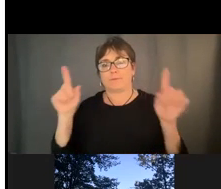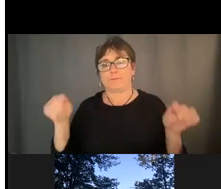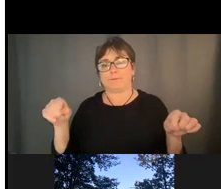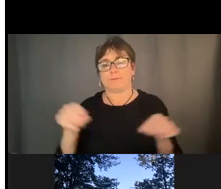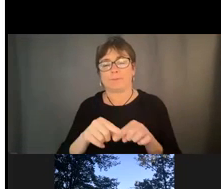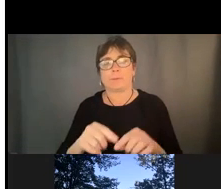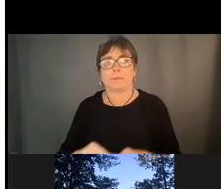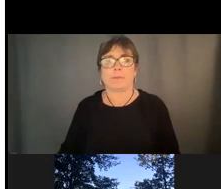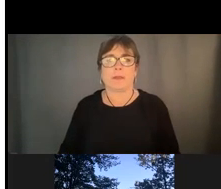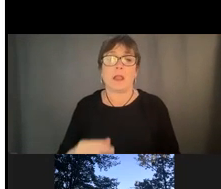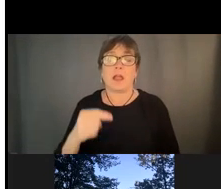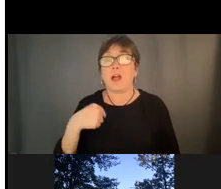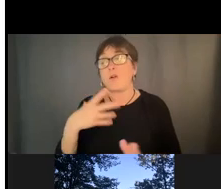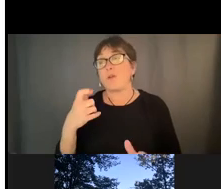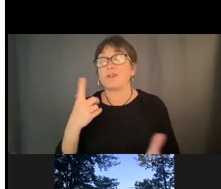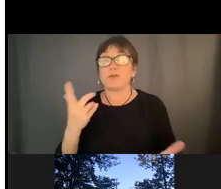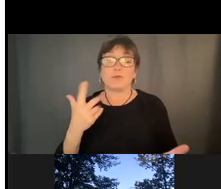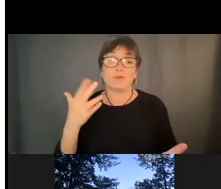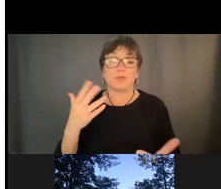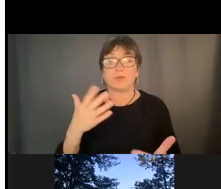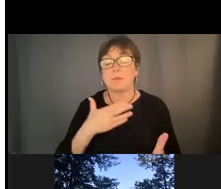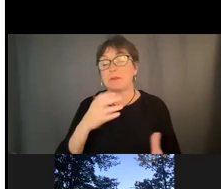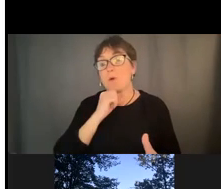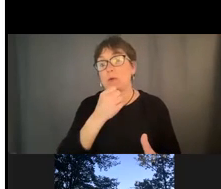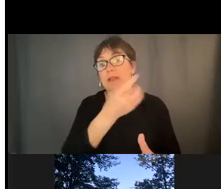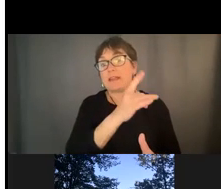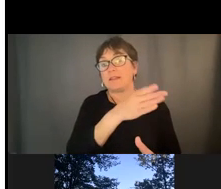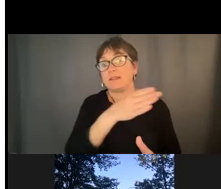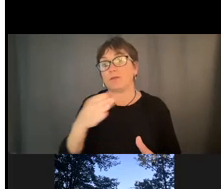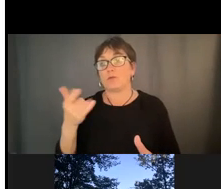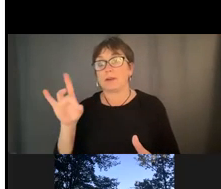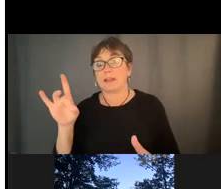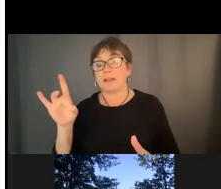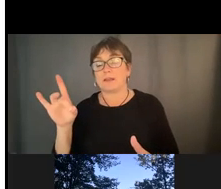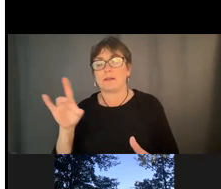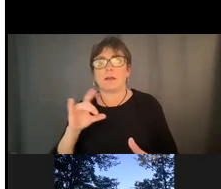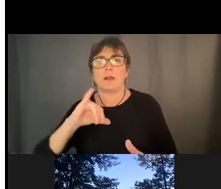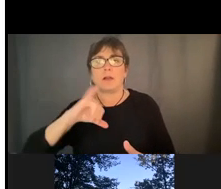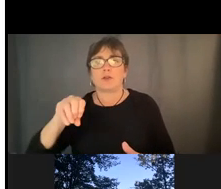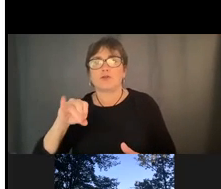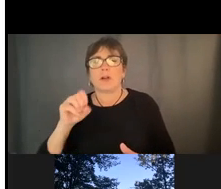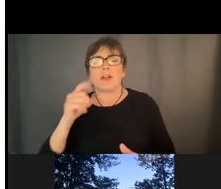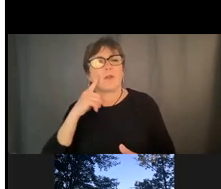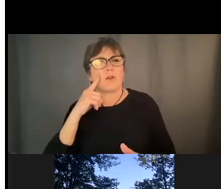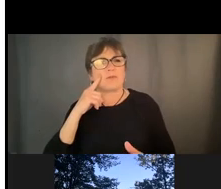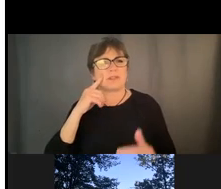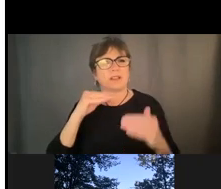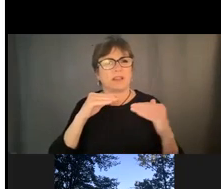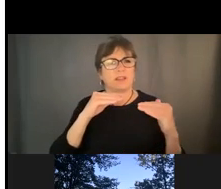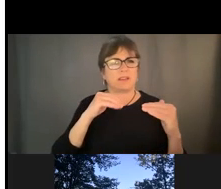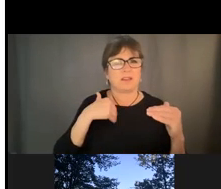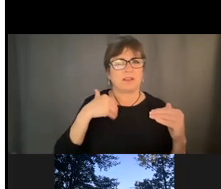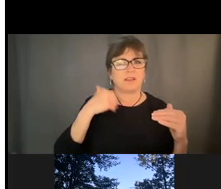I want to say it's like 18 to 28, I think, Josie. I think we dropped it down. Well, okay. 16